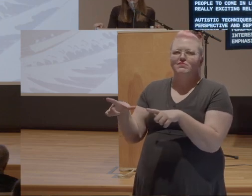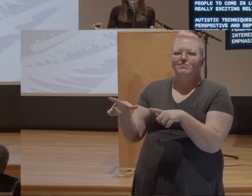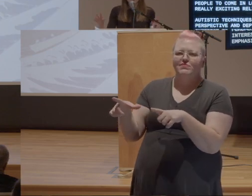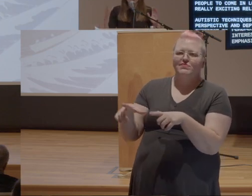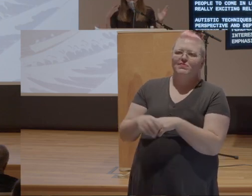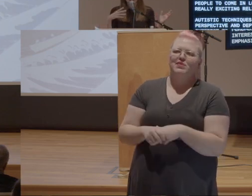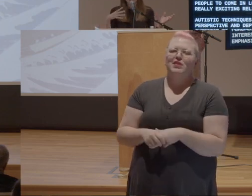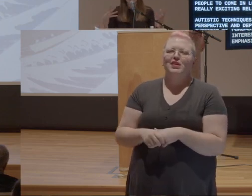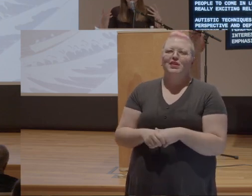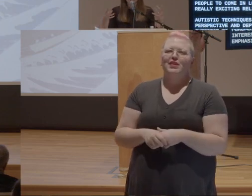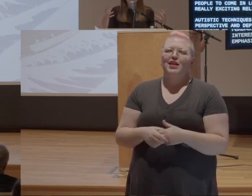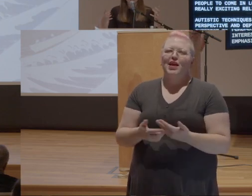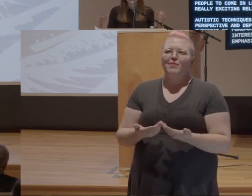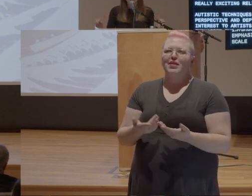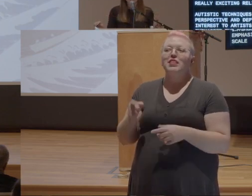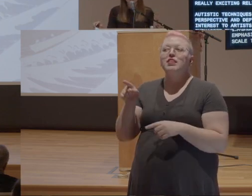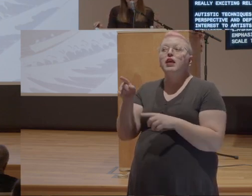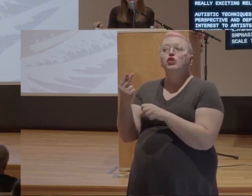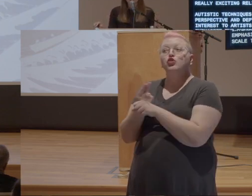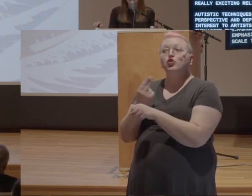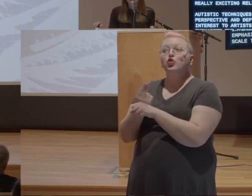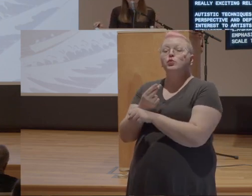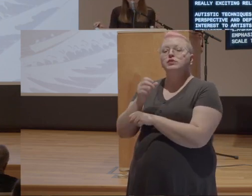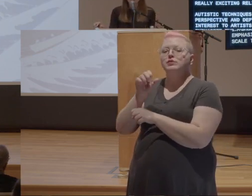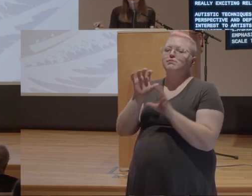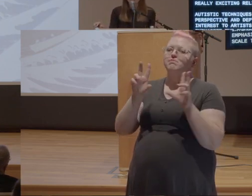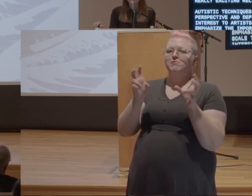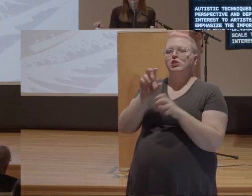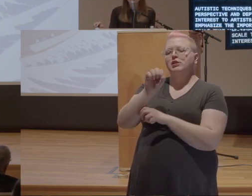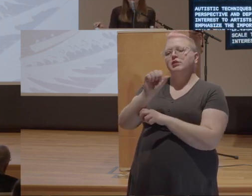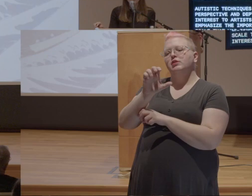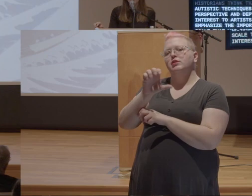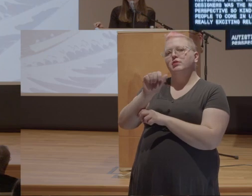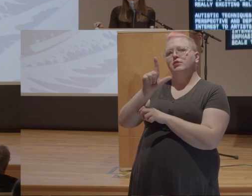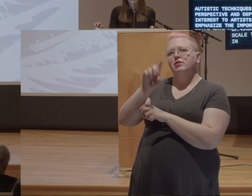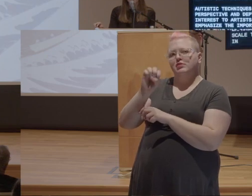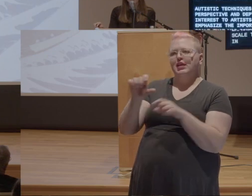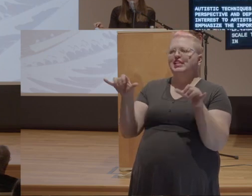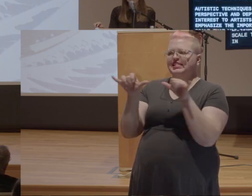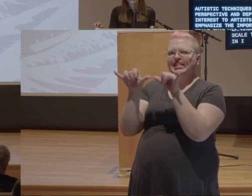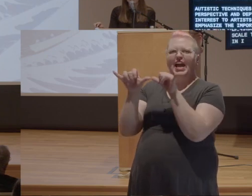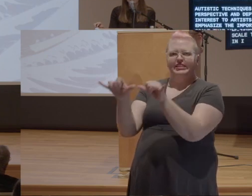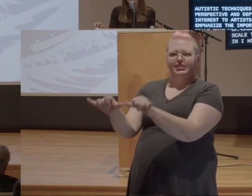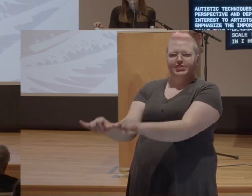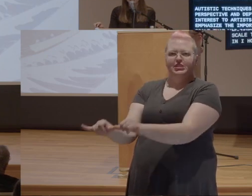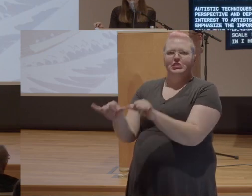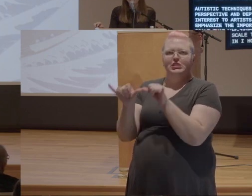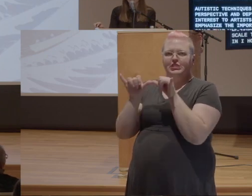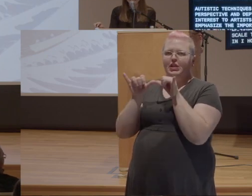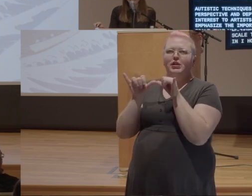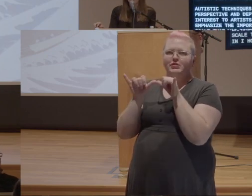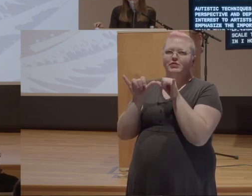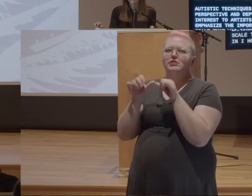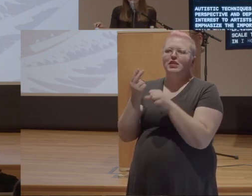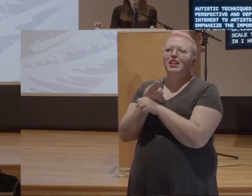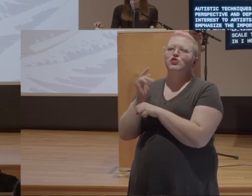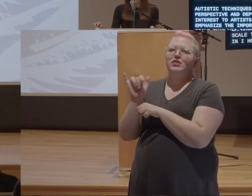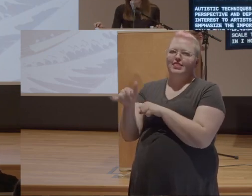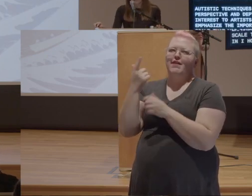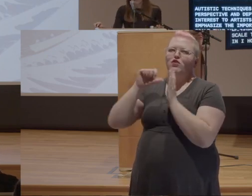certain motifs with scale. That was something they were more interested in. I hope that answers your question.